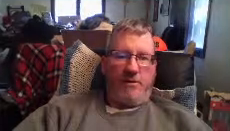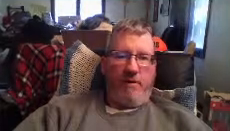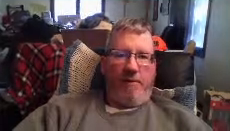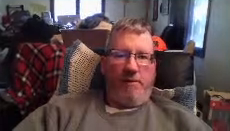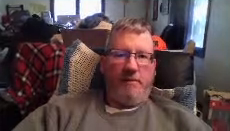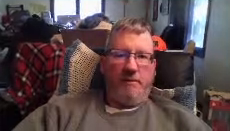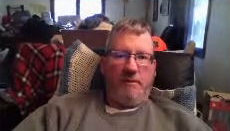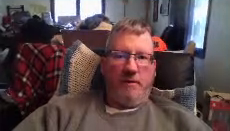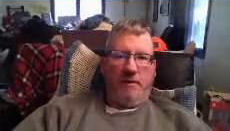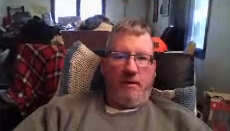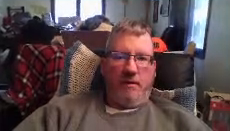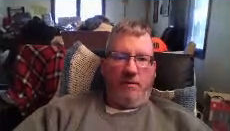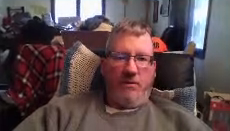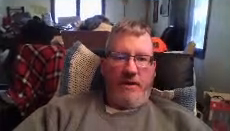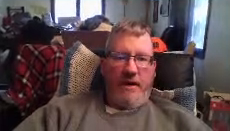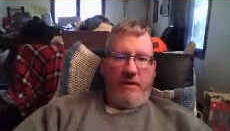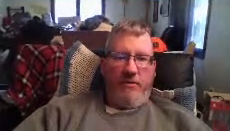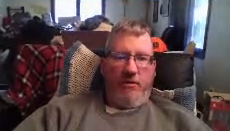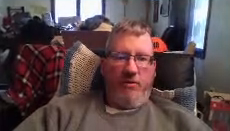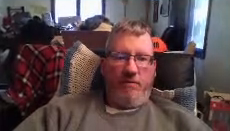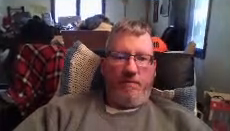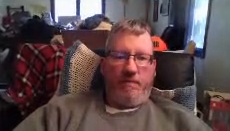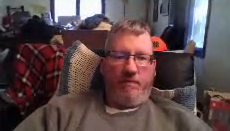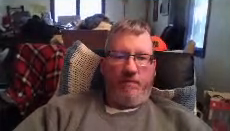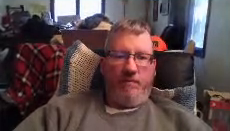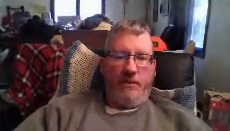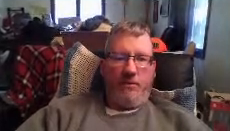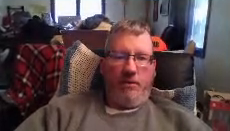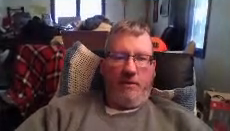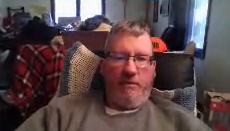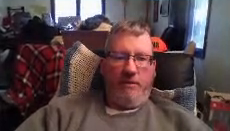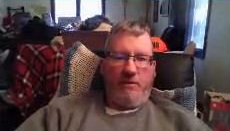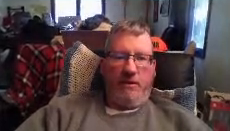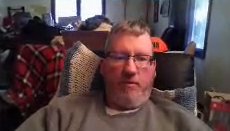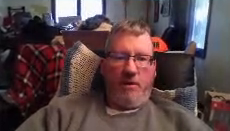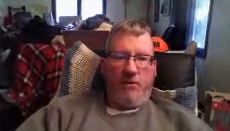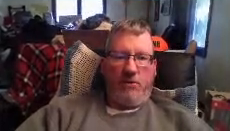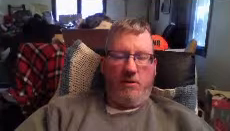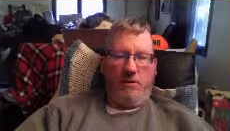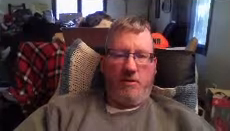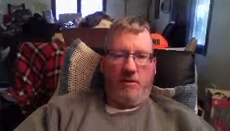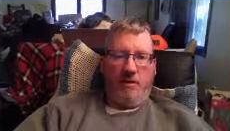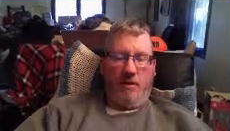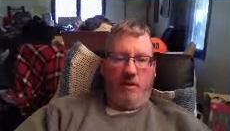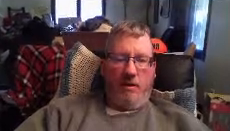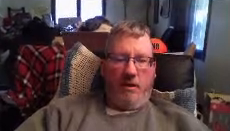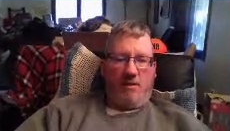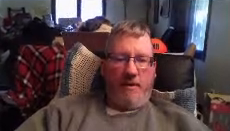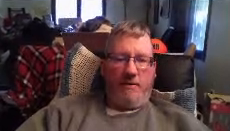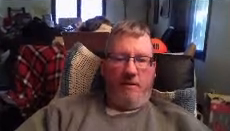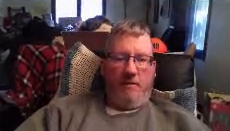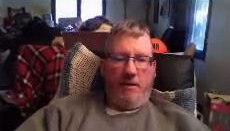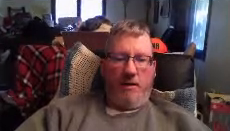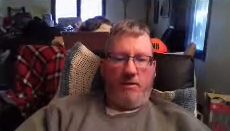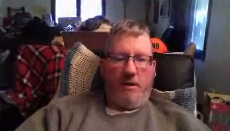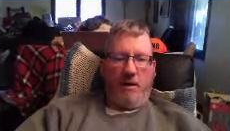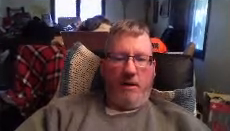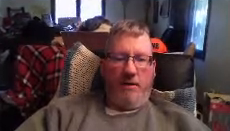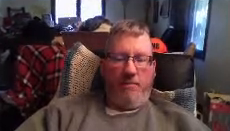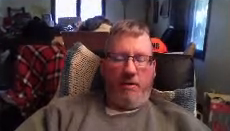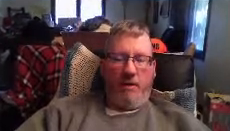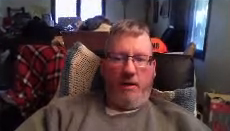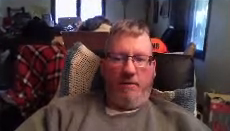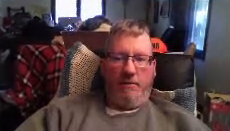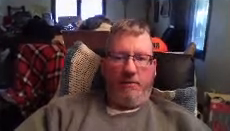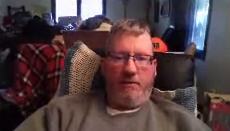Hello, guys. Today at noon, Minnesota Governor Tim Walz is expected to announce